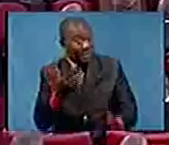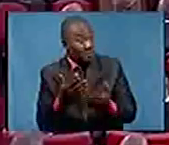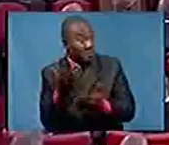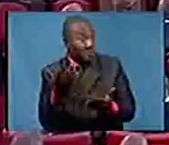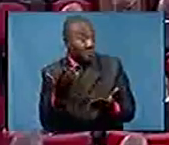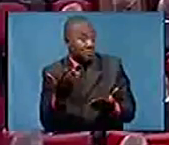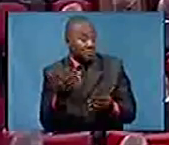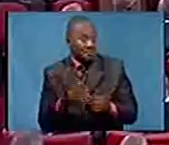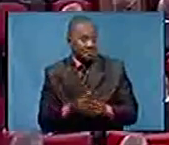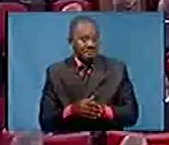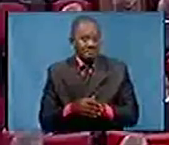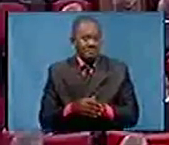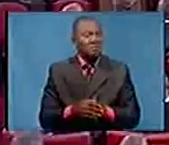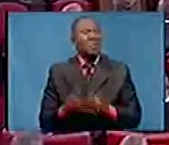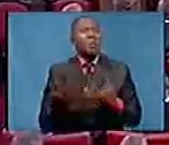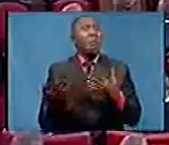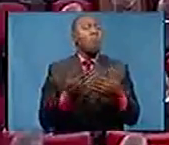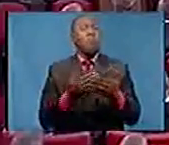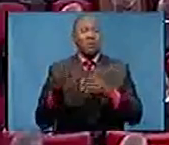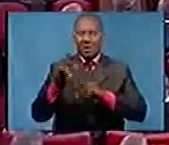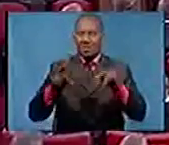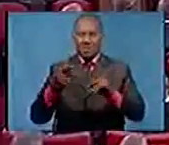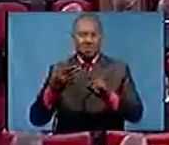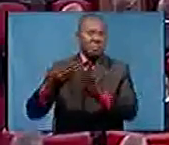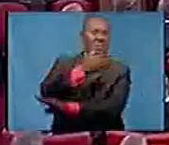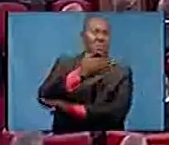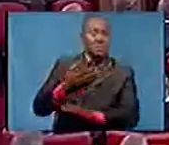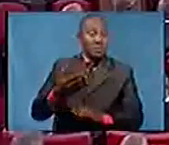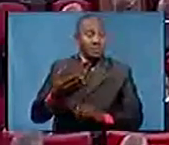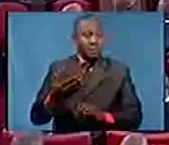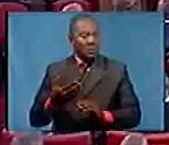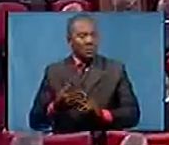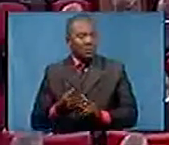Mislead the ordinary people, poison their minds.